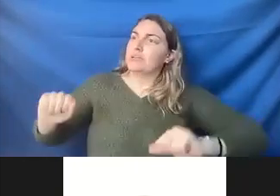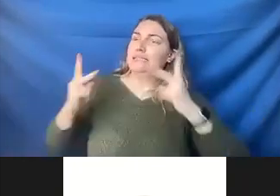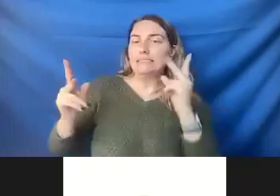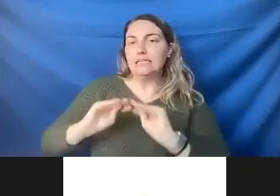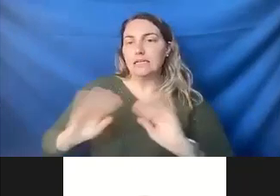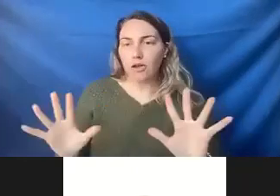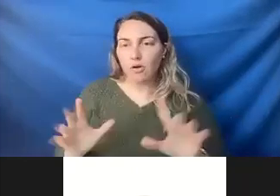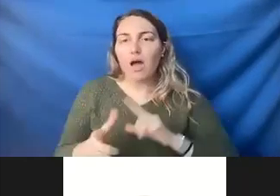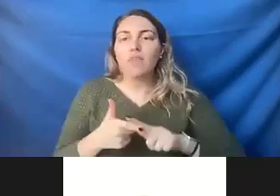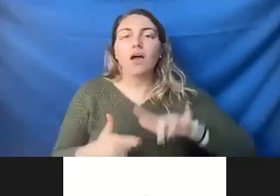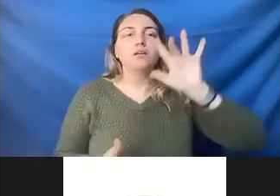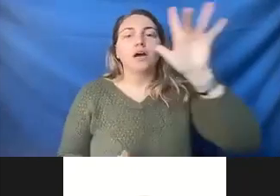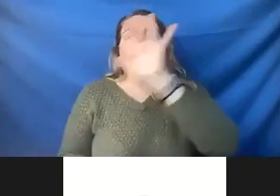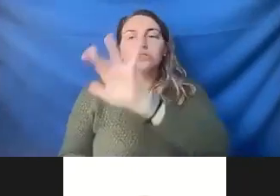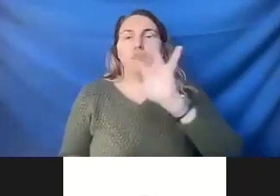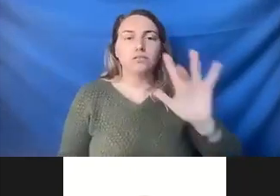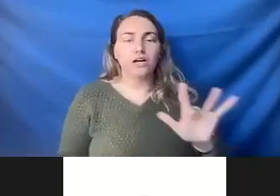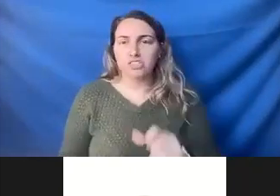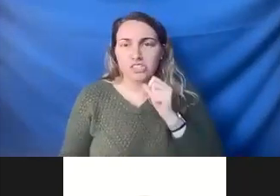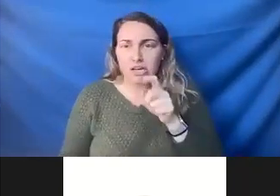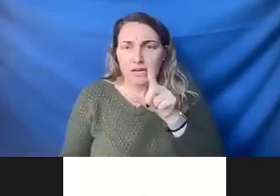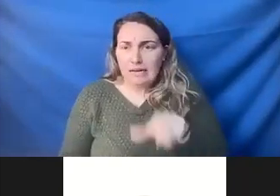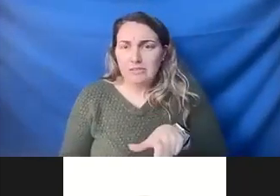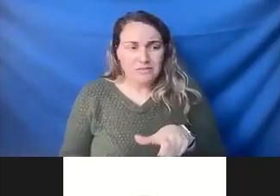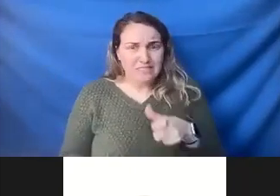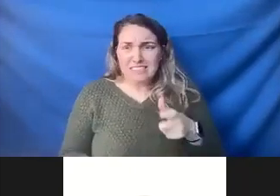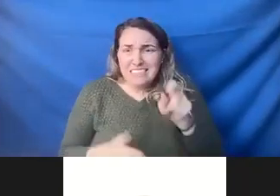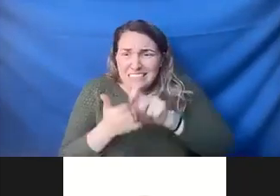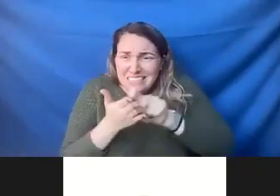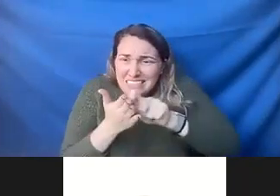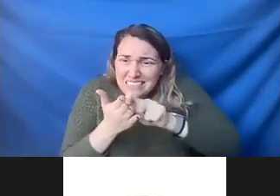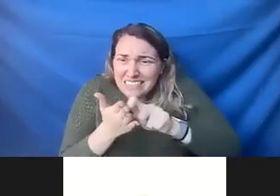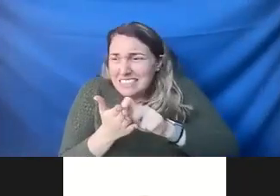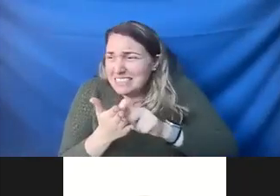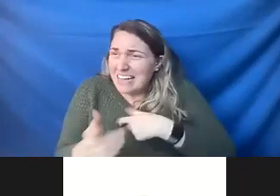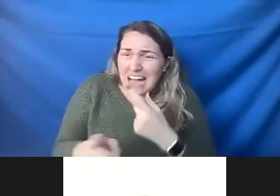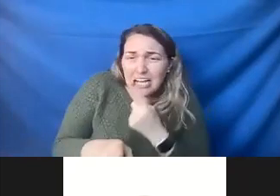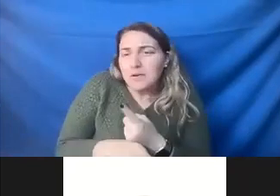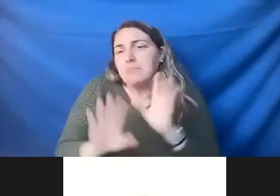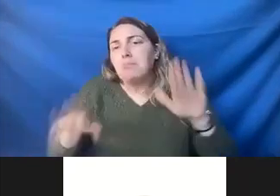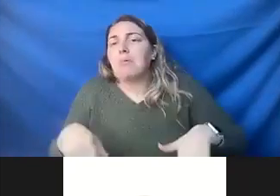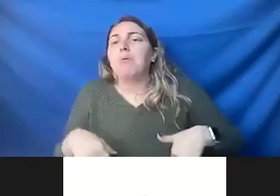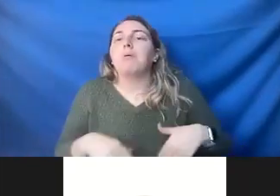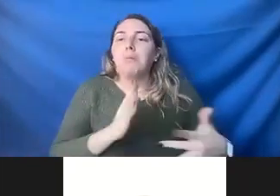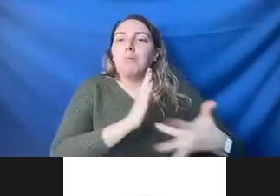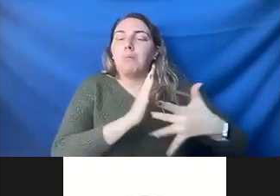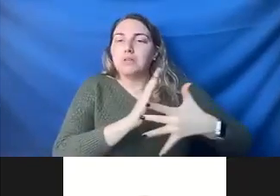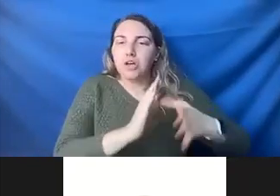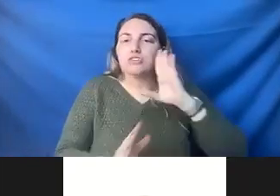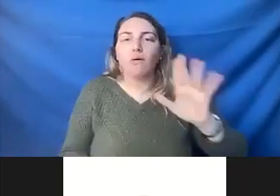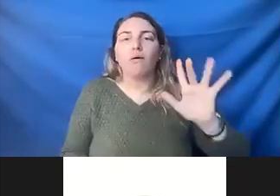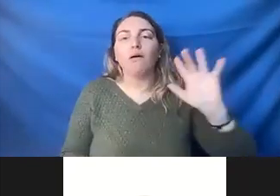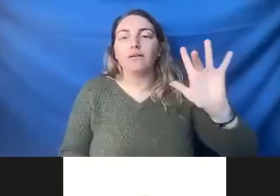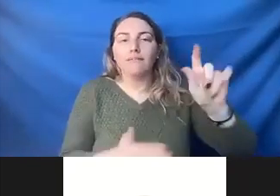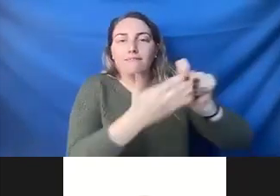screen and not worry, did I fill out the bubble accurately? The AutoMark will actually fill in the bubble